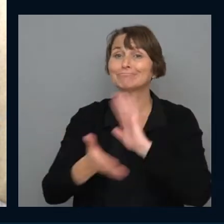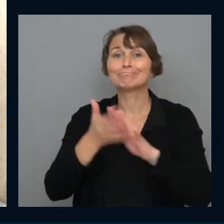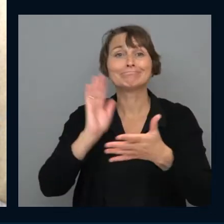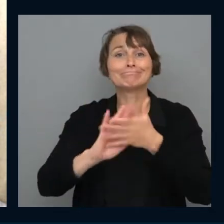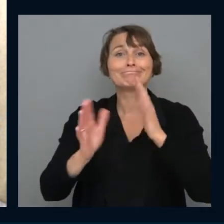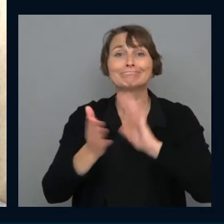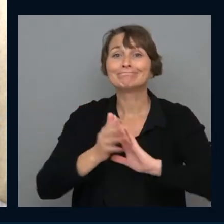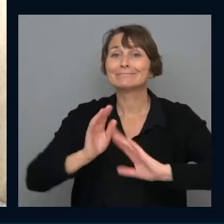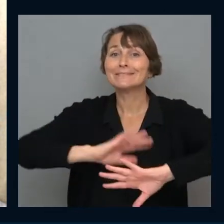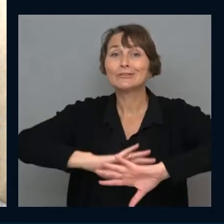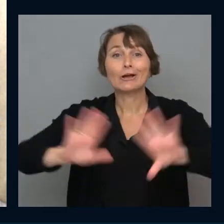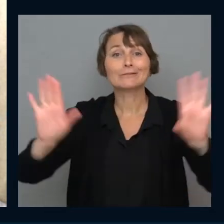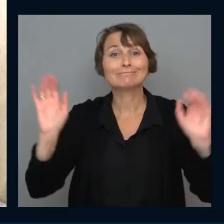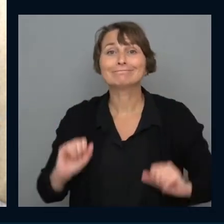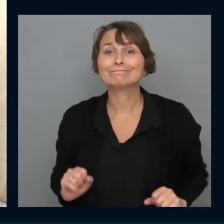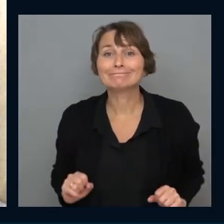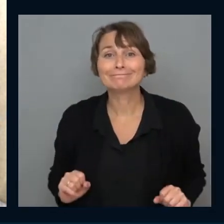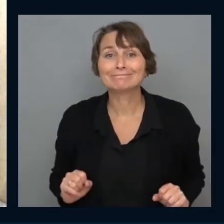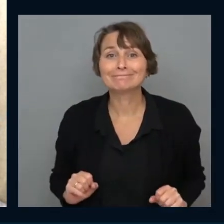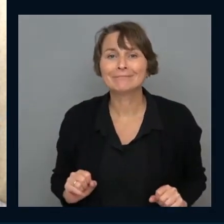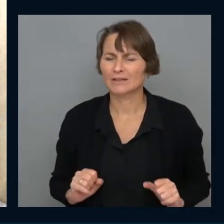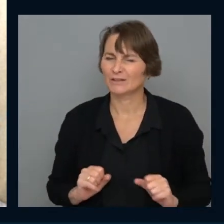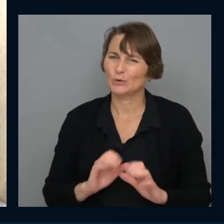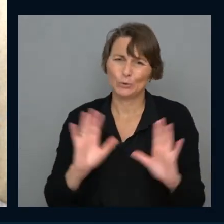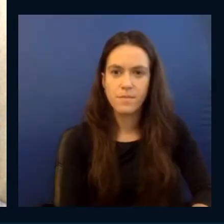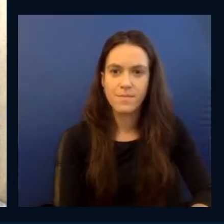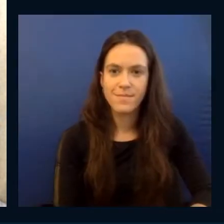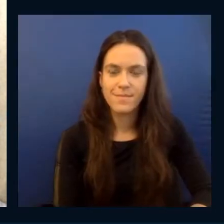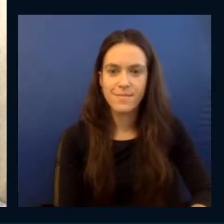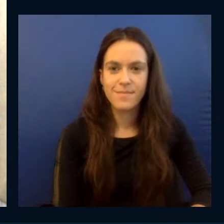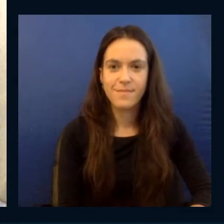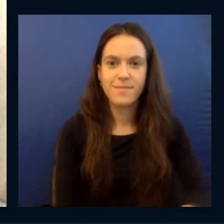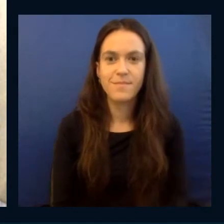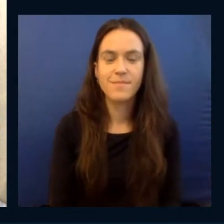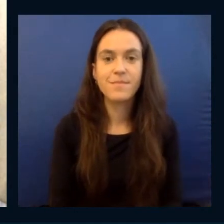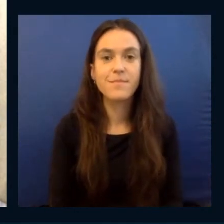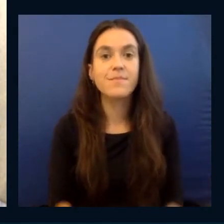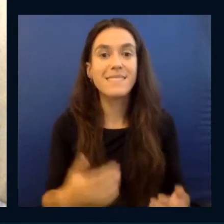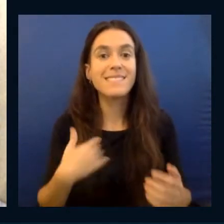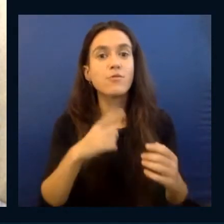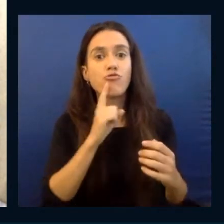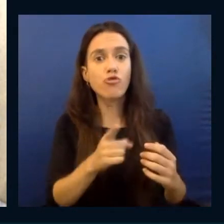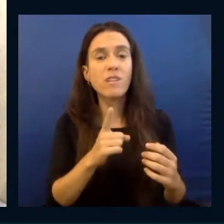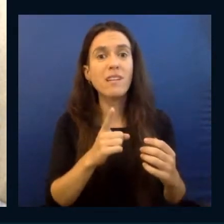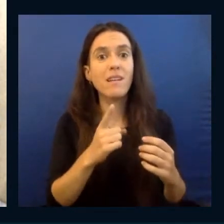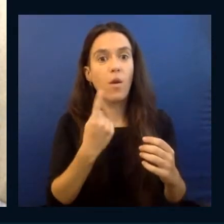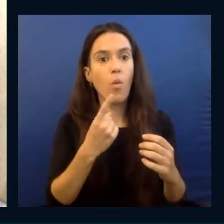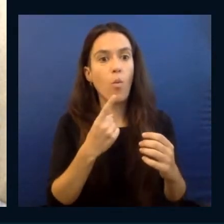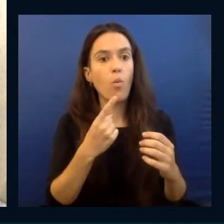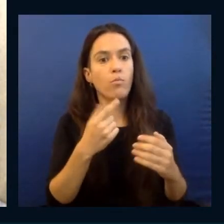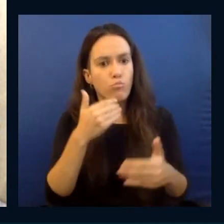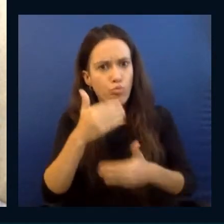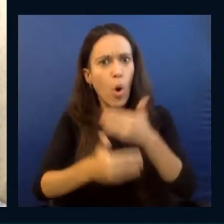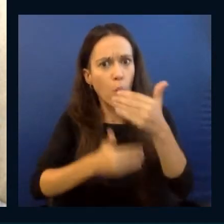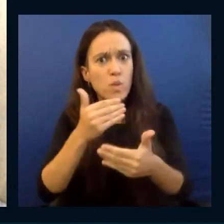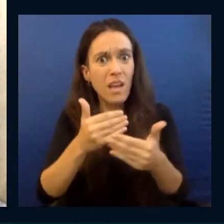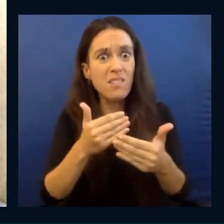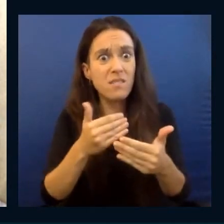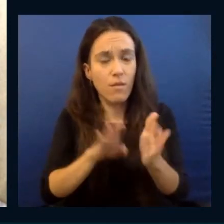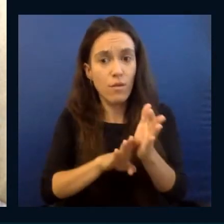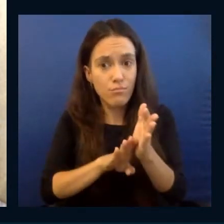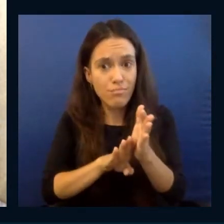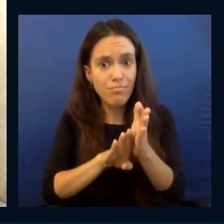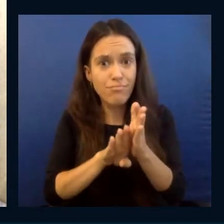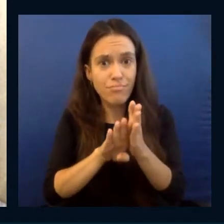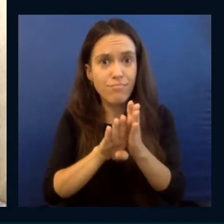and now it's done, and hooray for that. We never need to look at it again, right? It's a continuous journey of improvement,